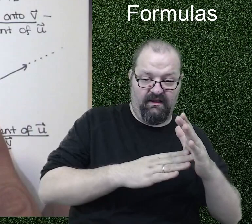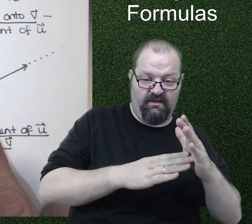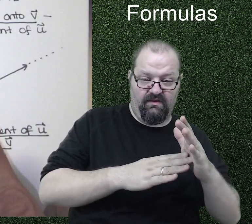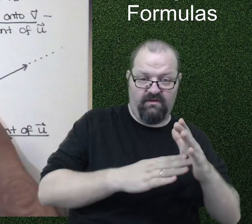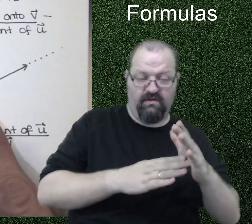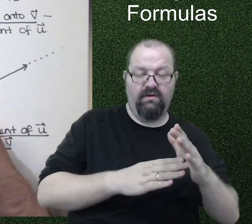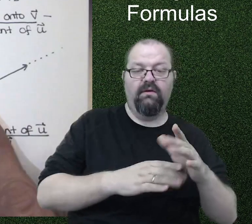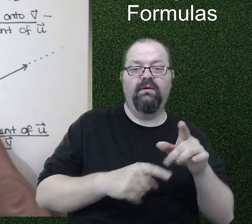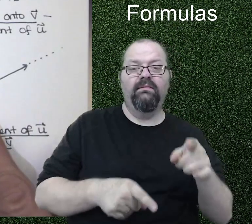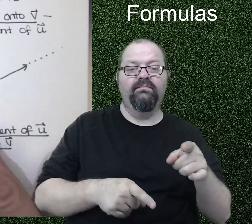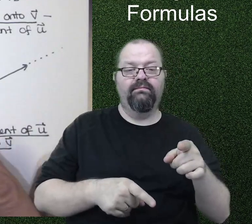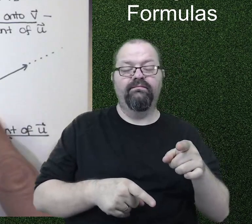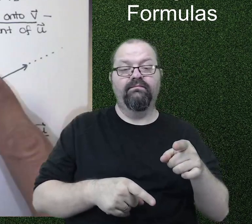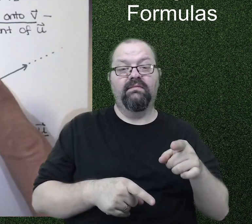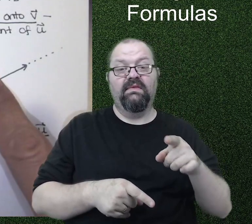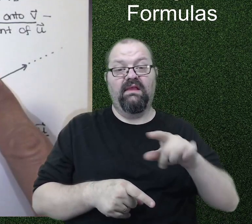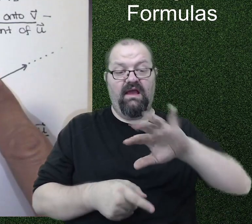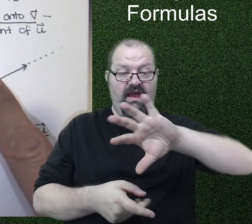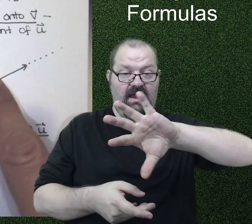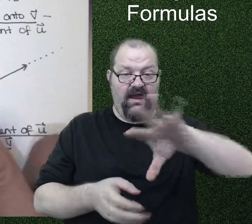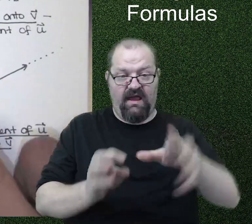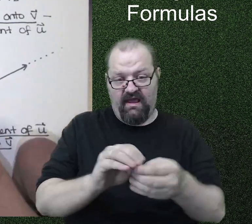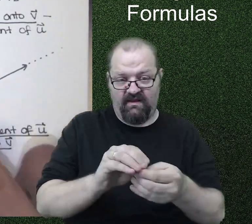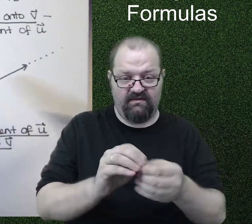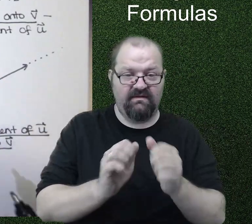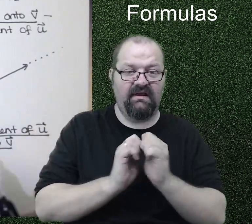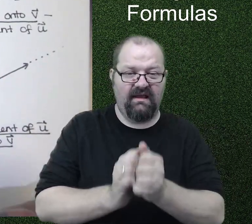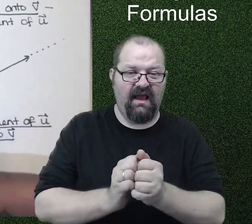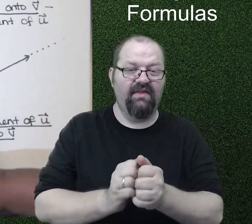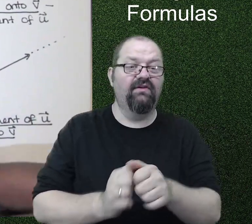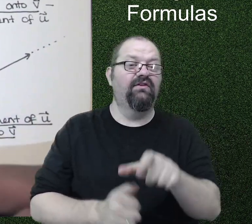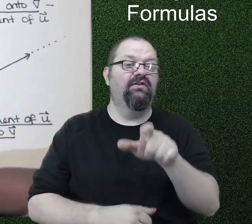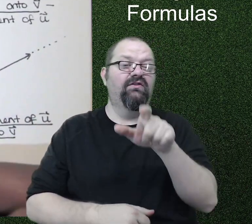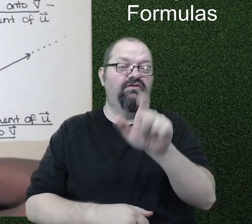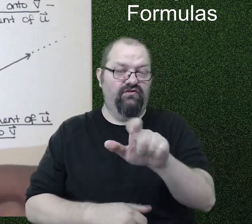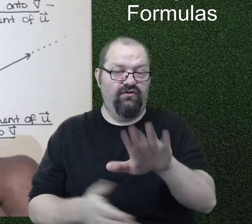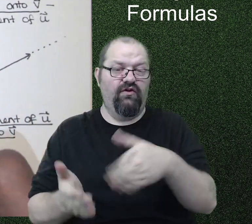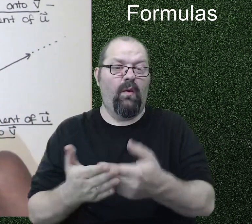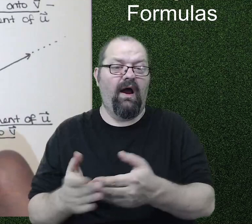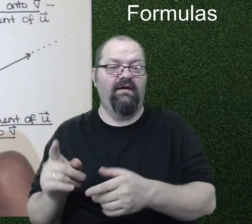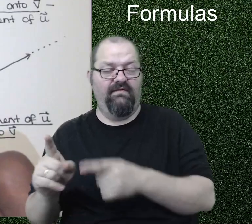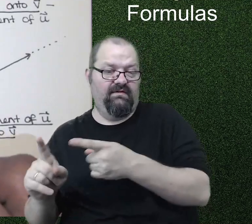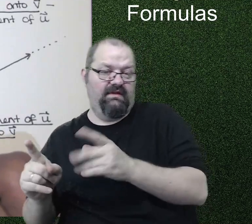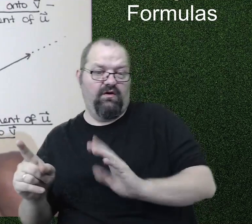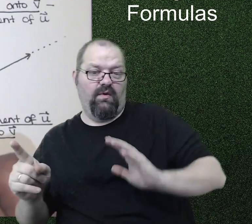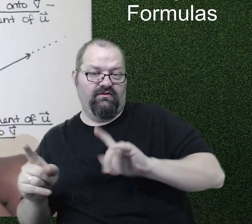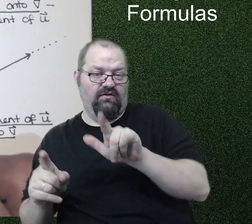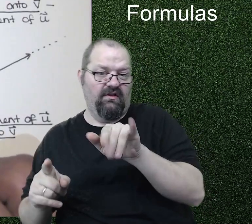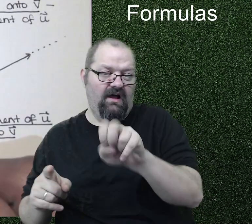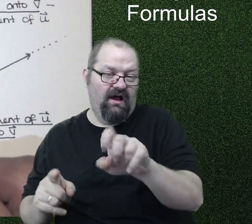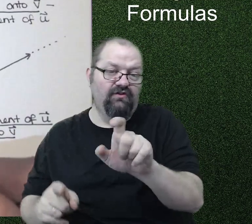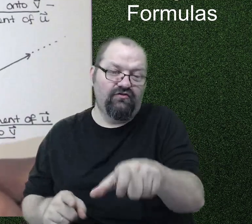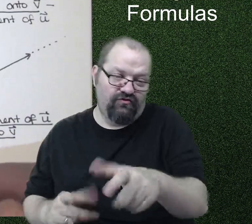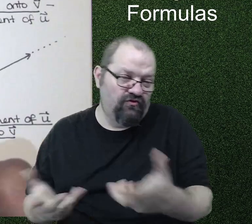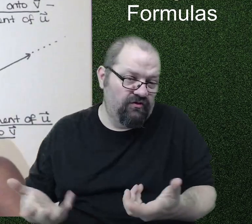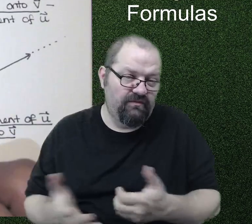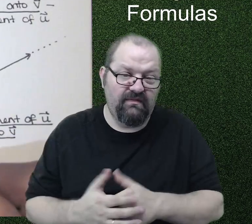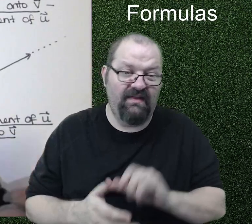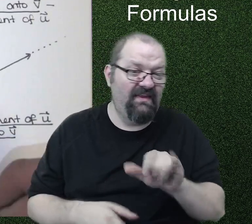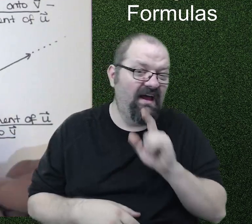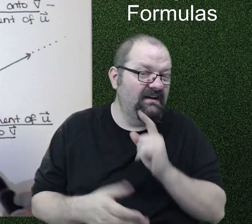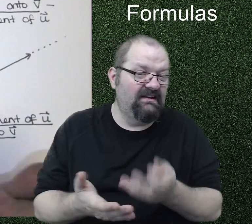V, if I add this guy to this guy, I should get that guy. So just by design, it's a